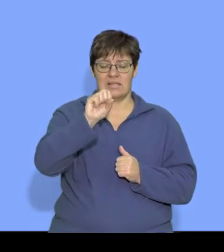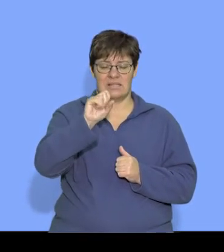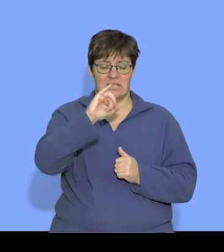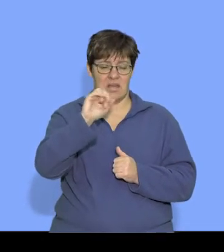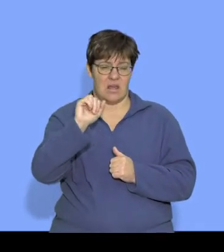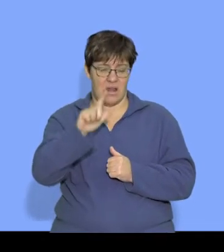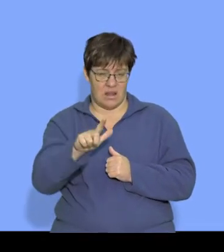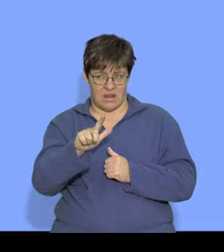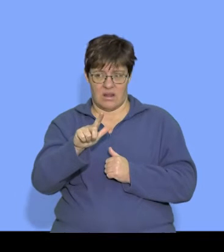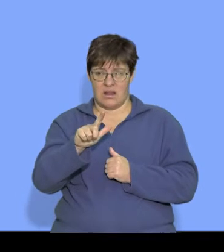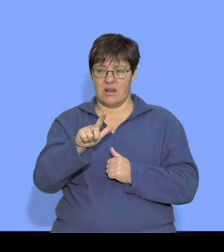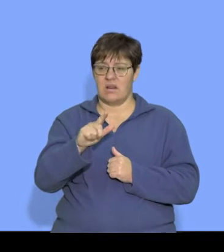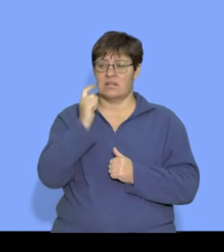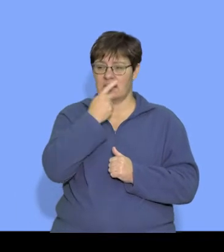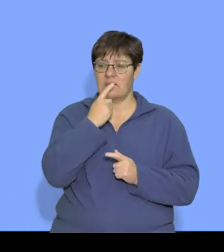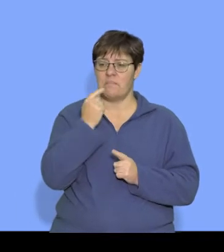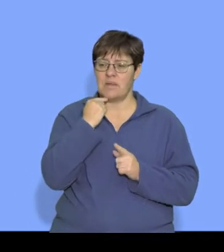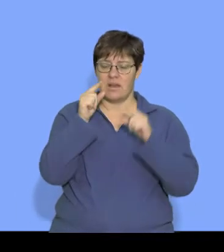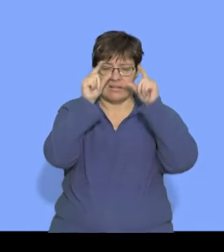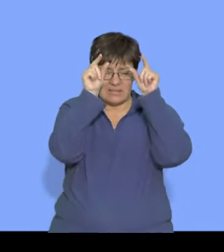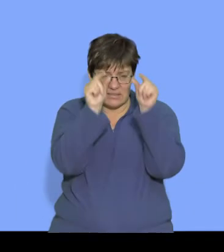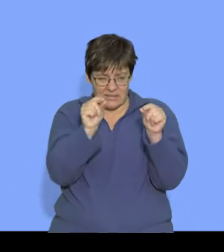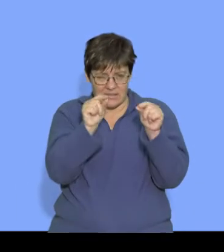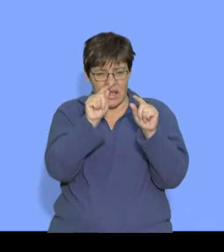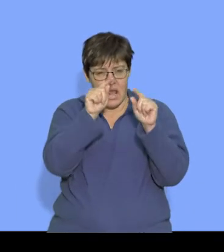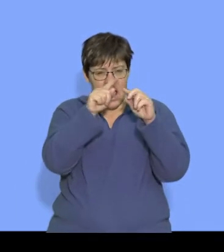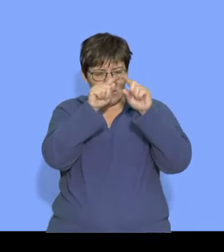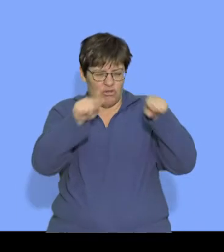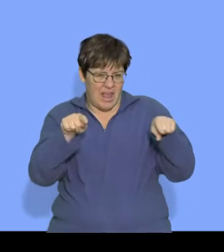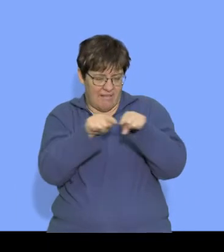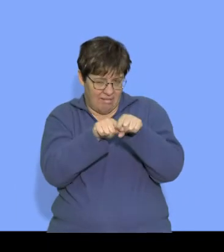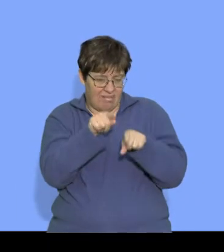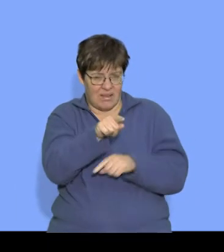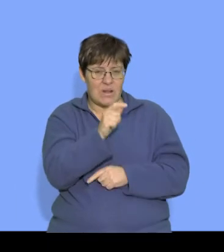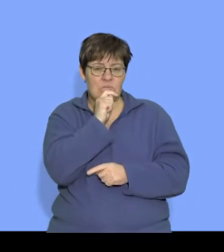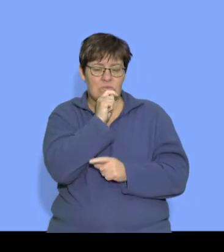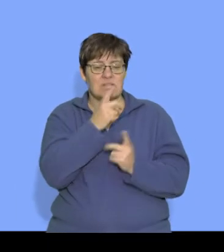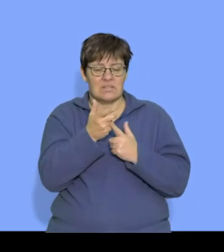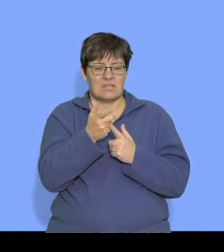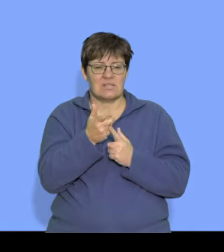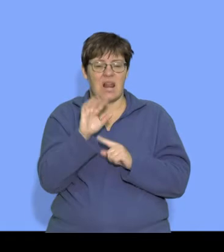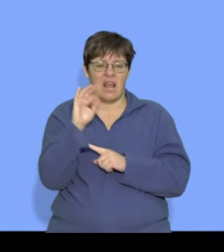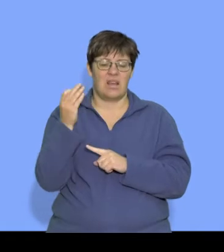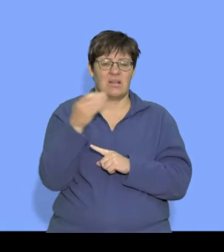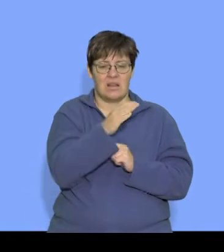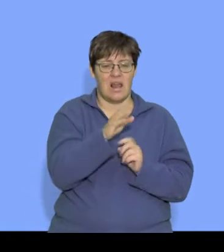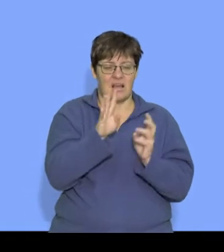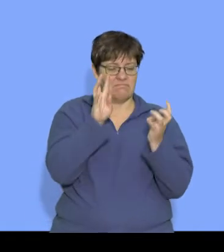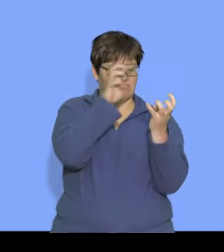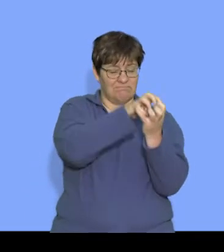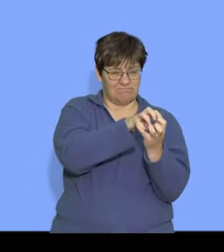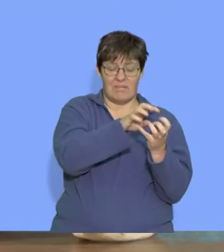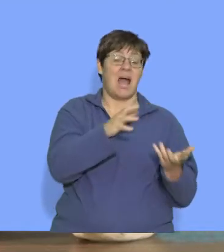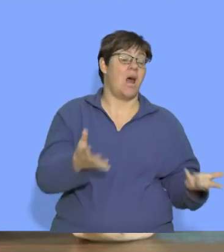and premolars with jagged triangular edges, and this is used for your cutting of the meat, and we